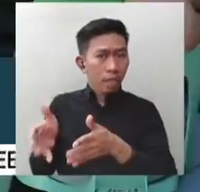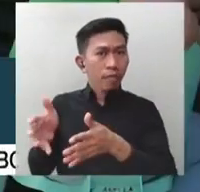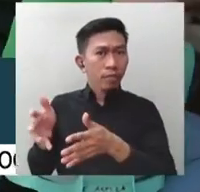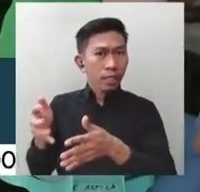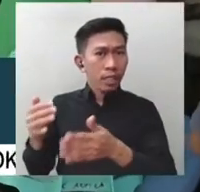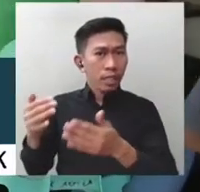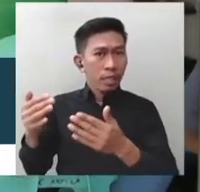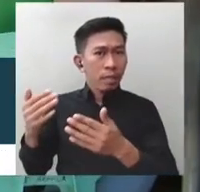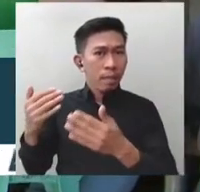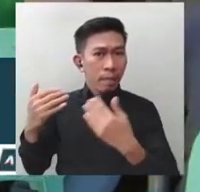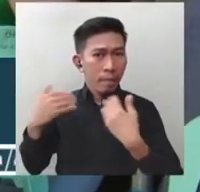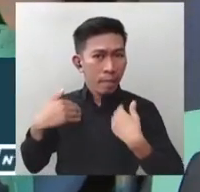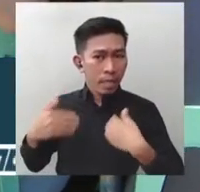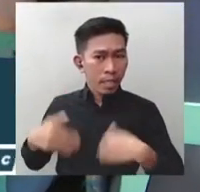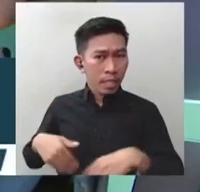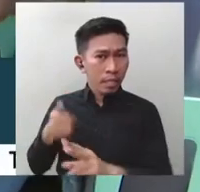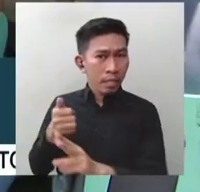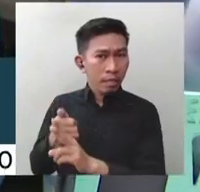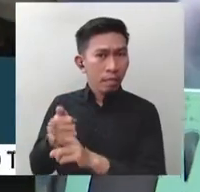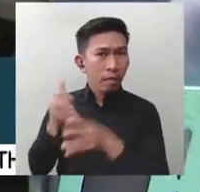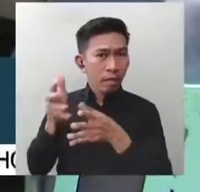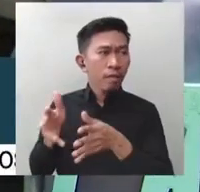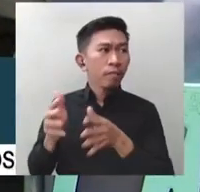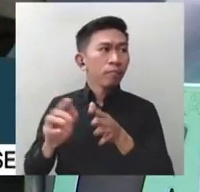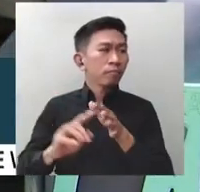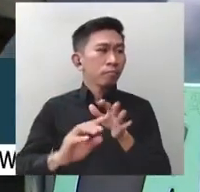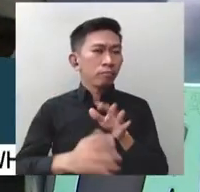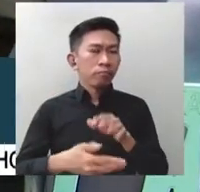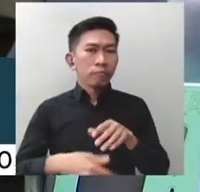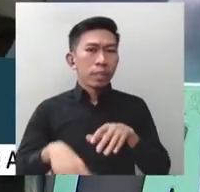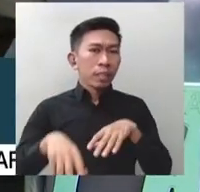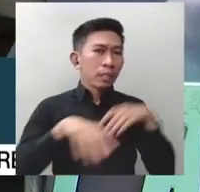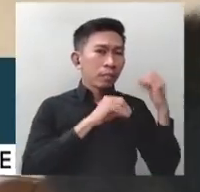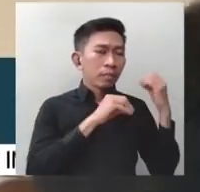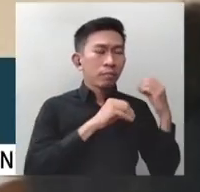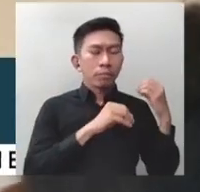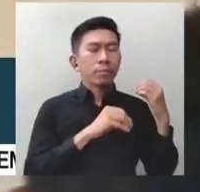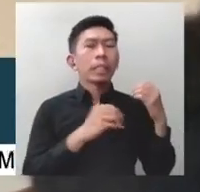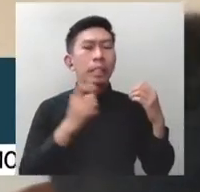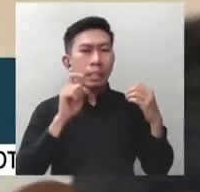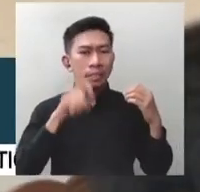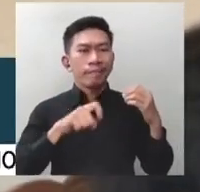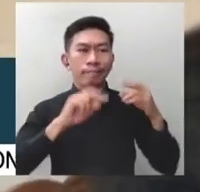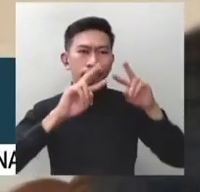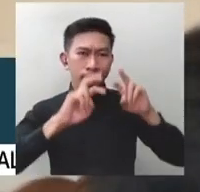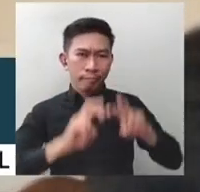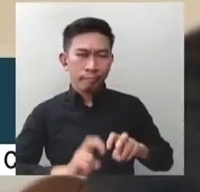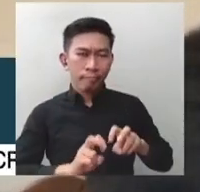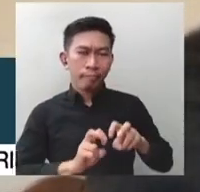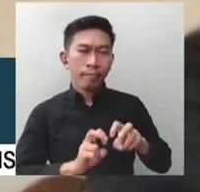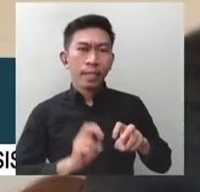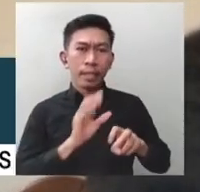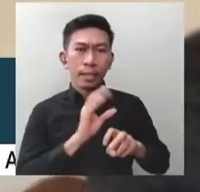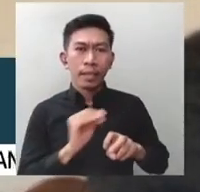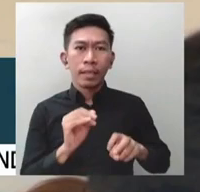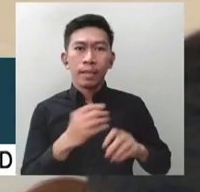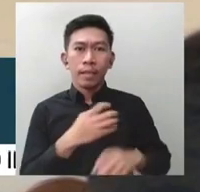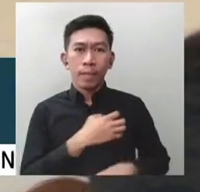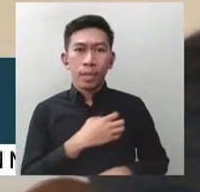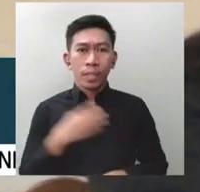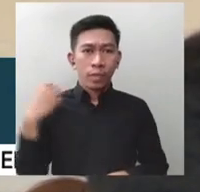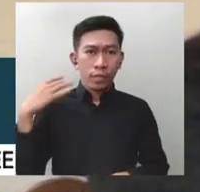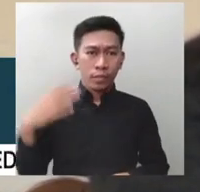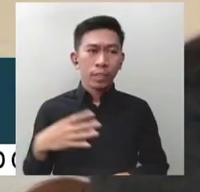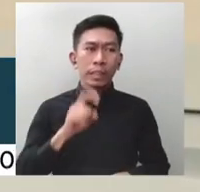they left the scene. So that is another issue that should be addressed, and the police officer involved should answer